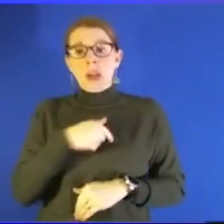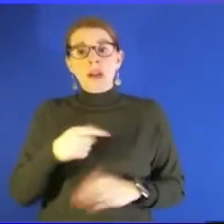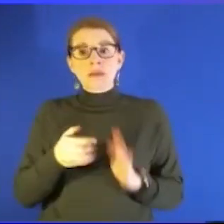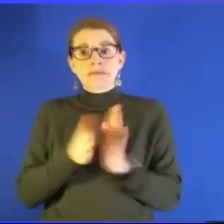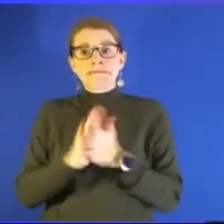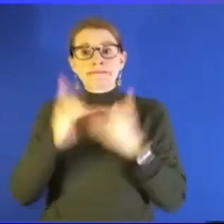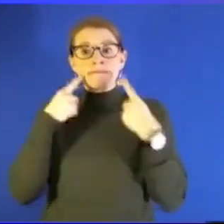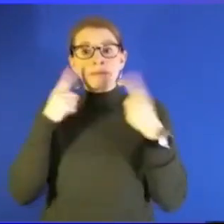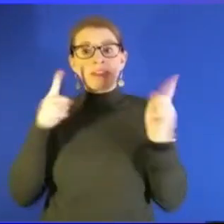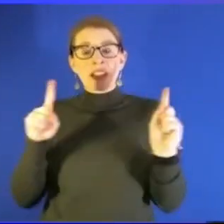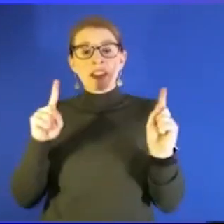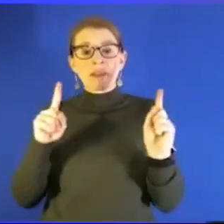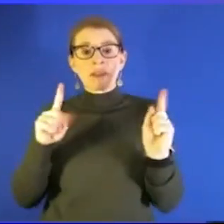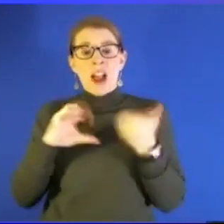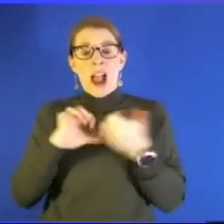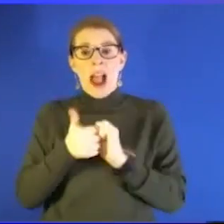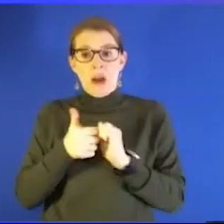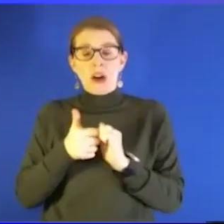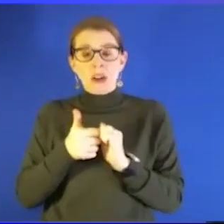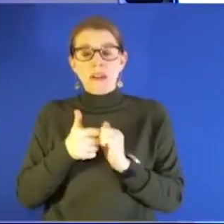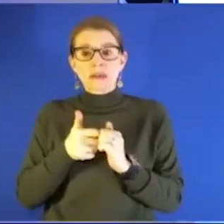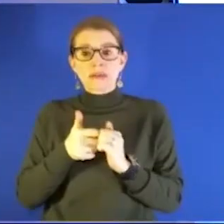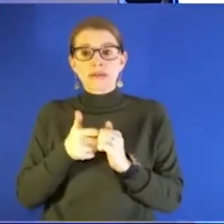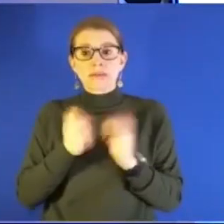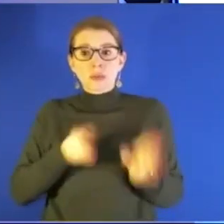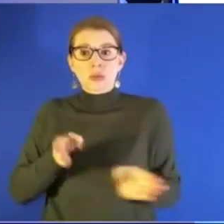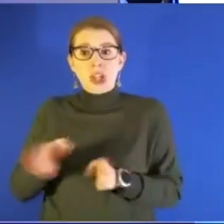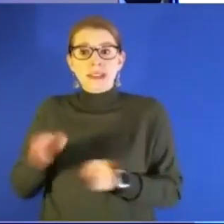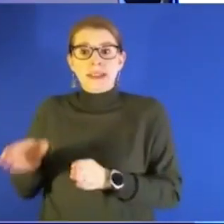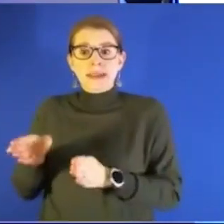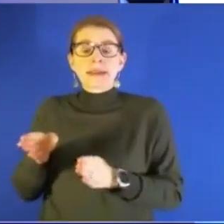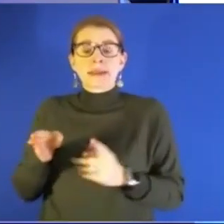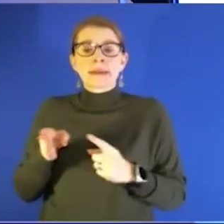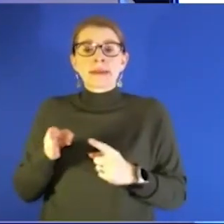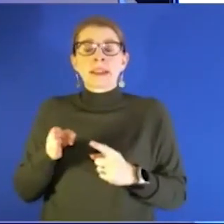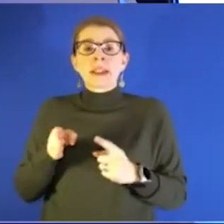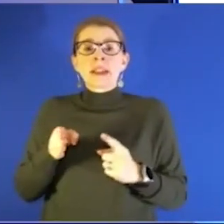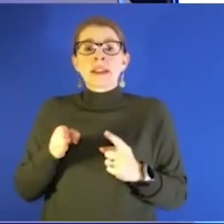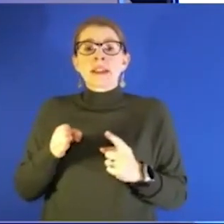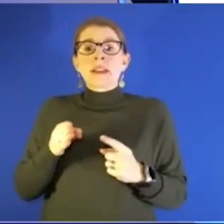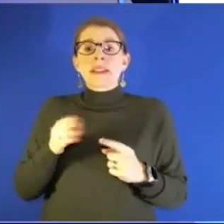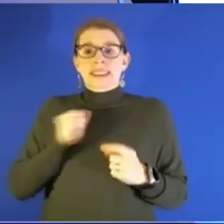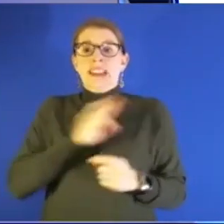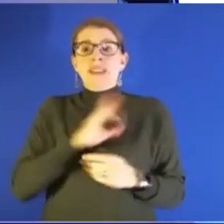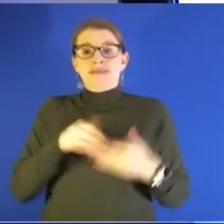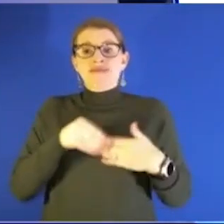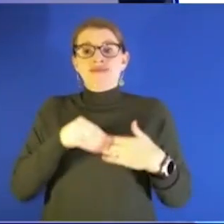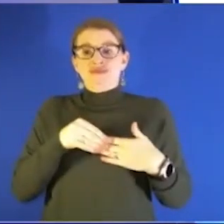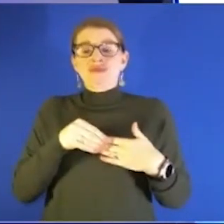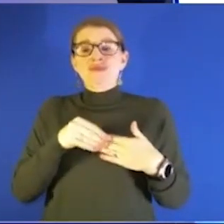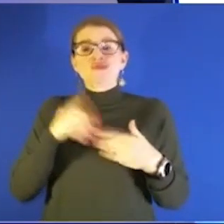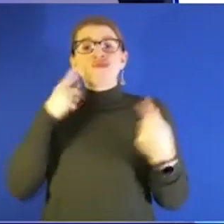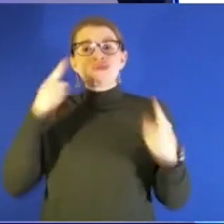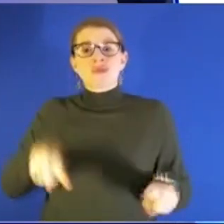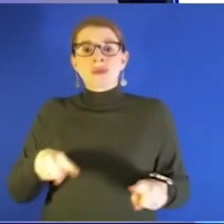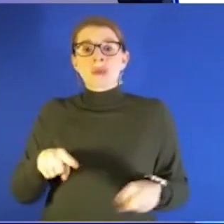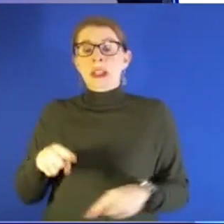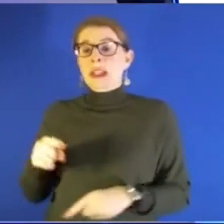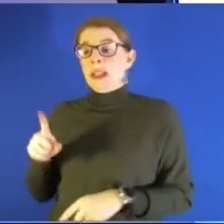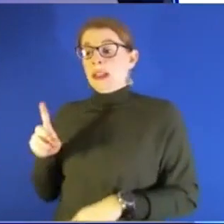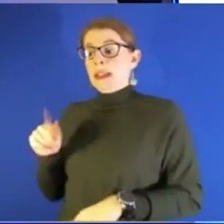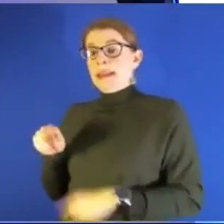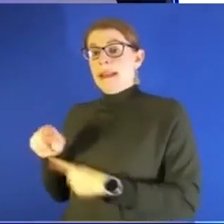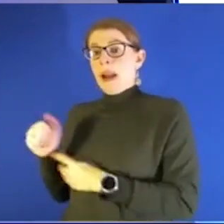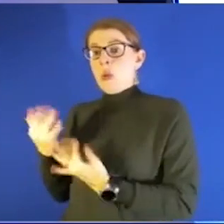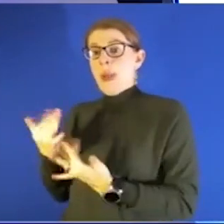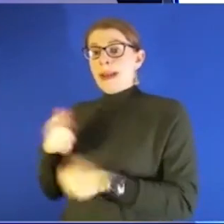been incredibly flexible to do that. I think that's been really helpful. And Hawkeye, we shortened the waiting time once you're positive from 10 to 7 days for